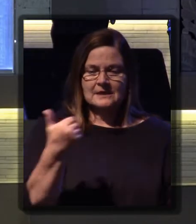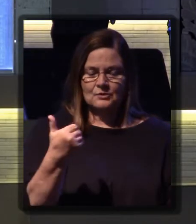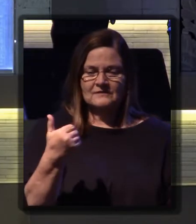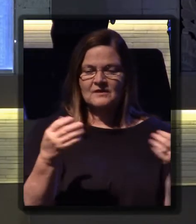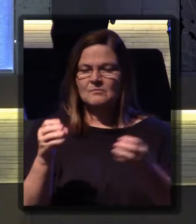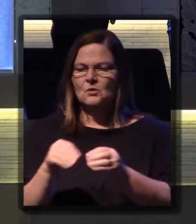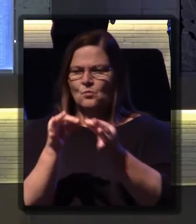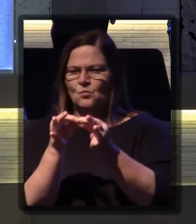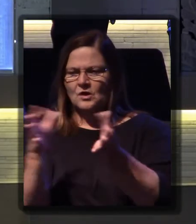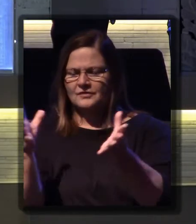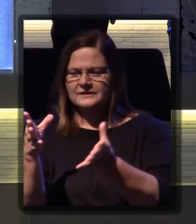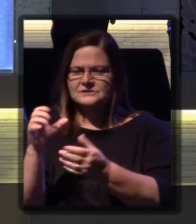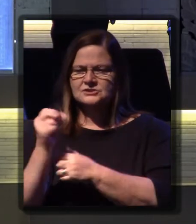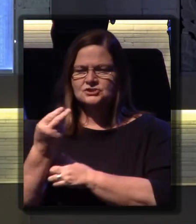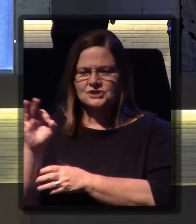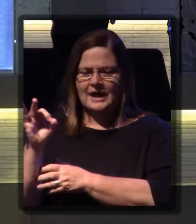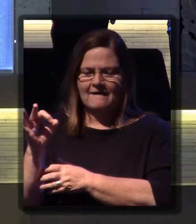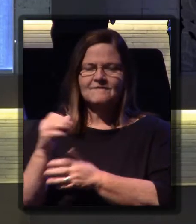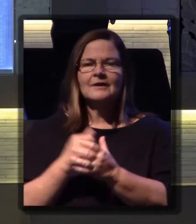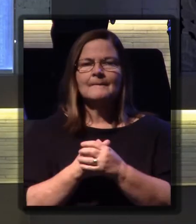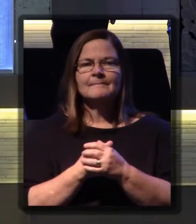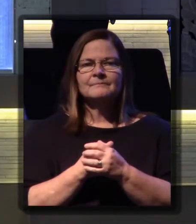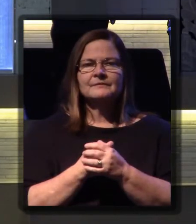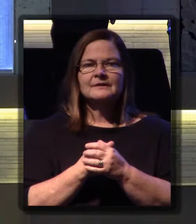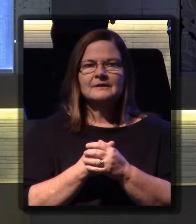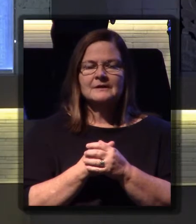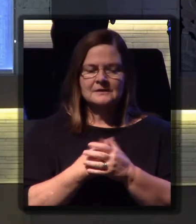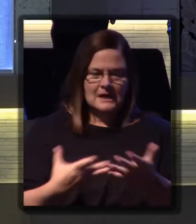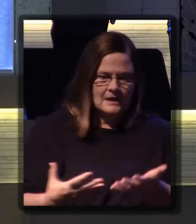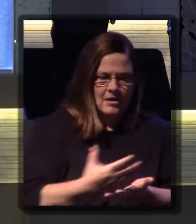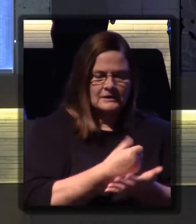good grain from all the worthless chaff,